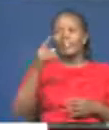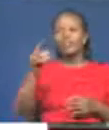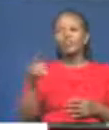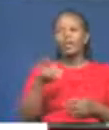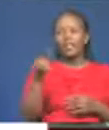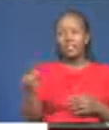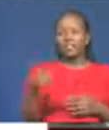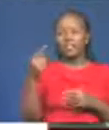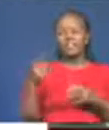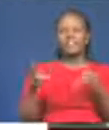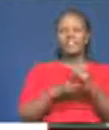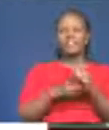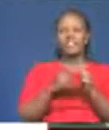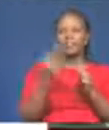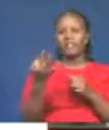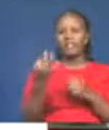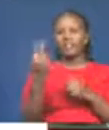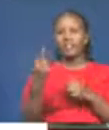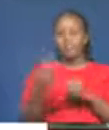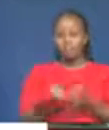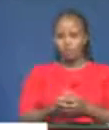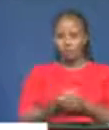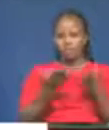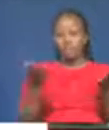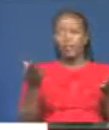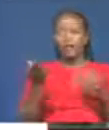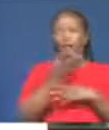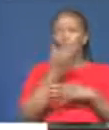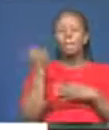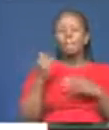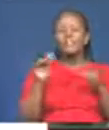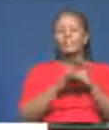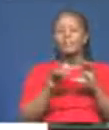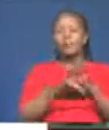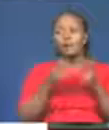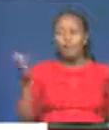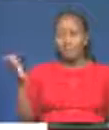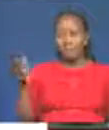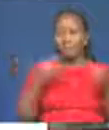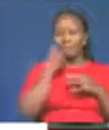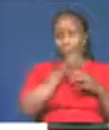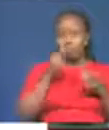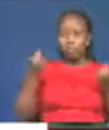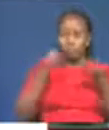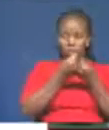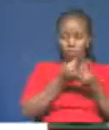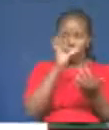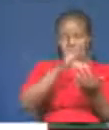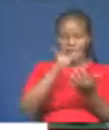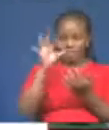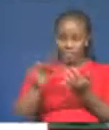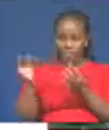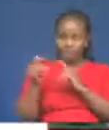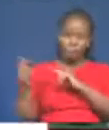1,732 players. So the best players from that particular tournament were selected now to come